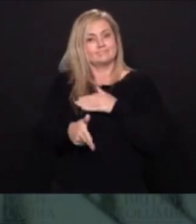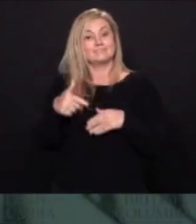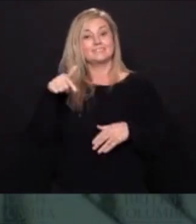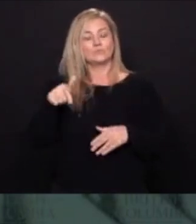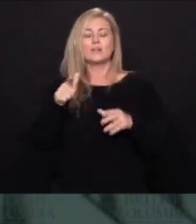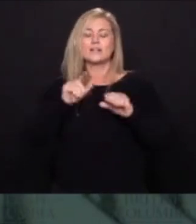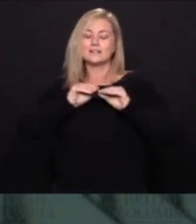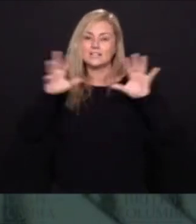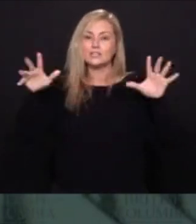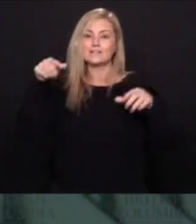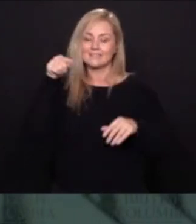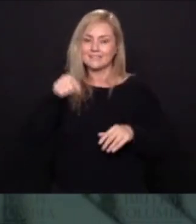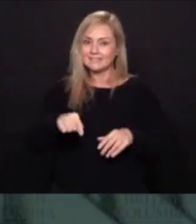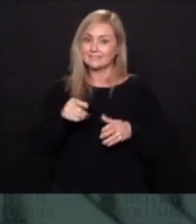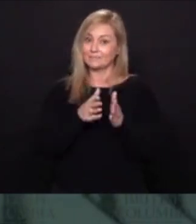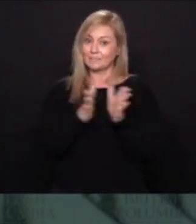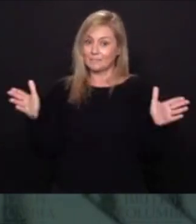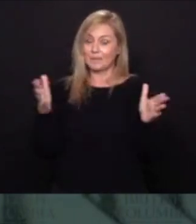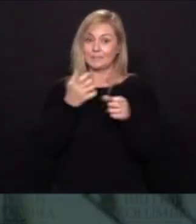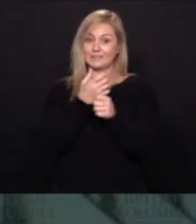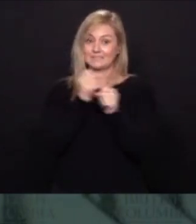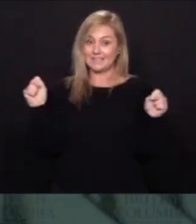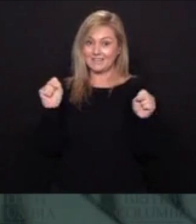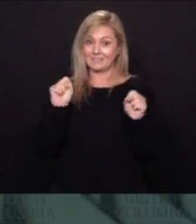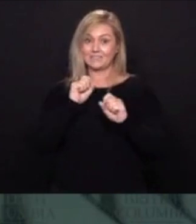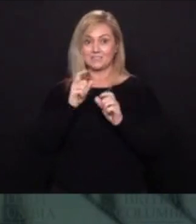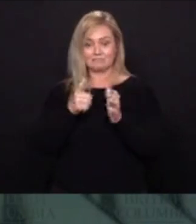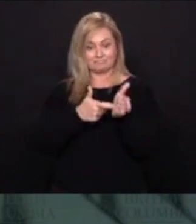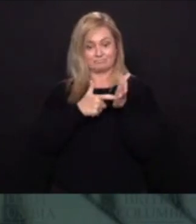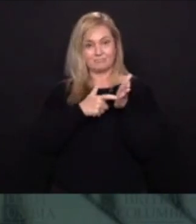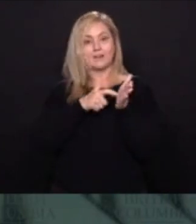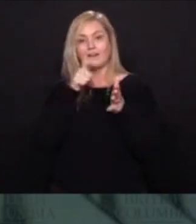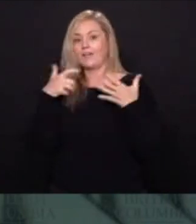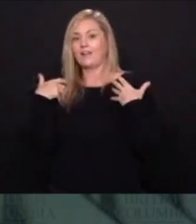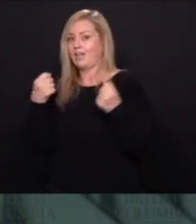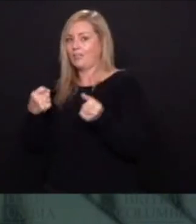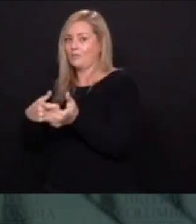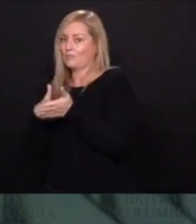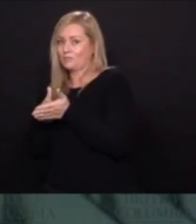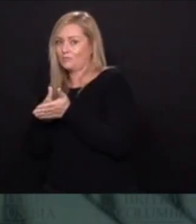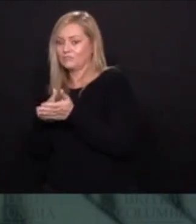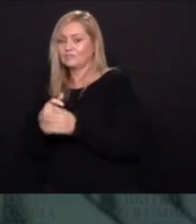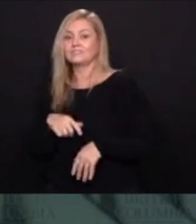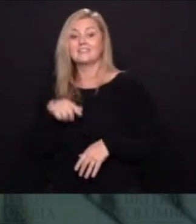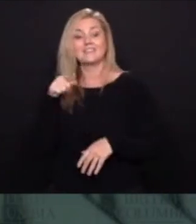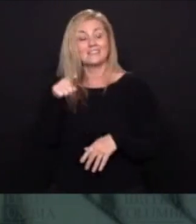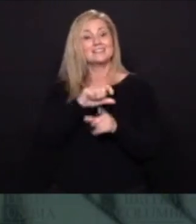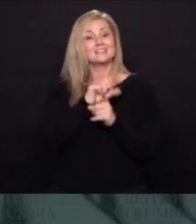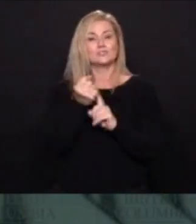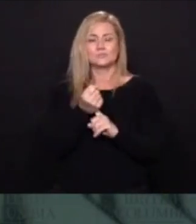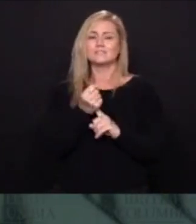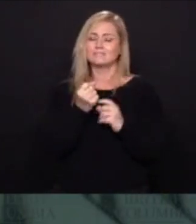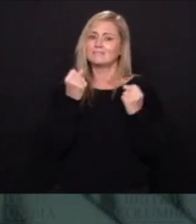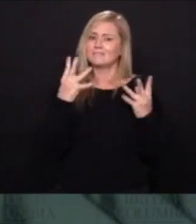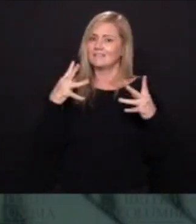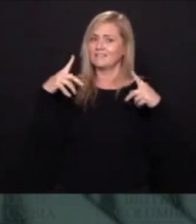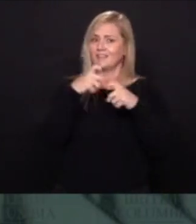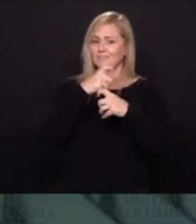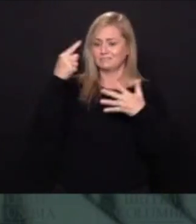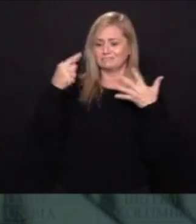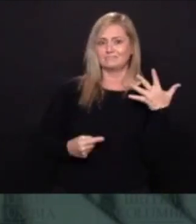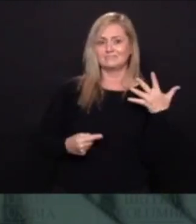a public safety order, not a health order, as this situation has a lot of complicating